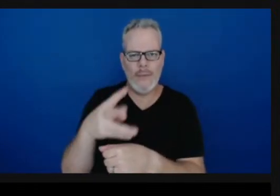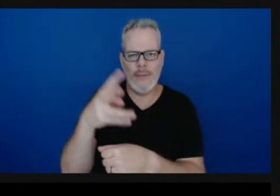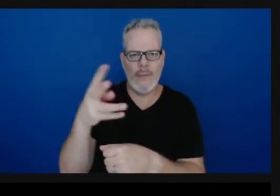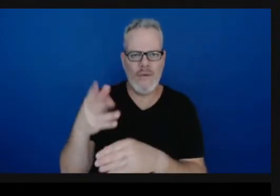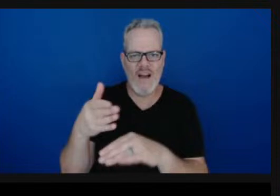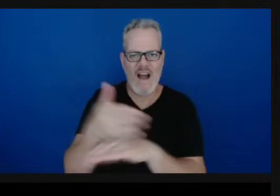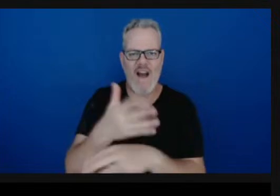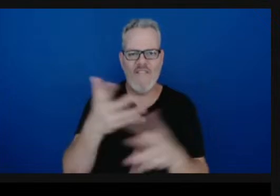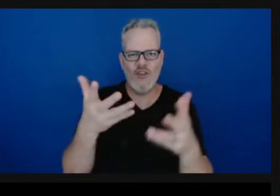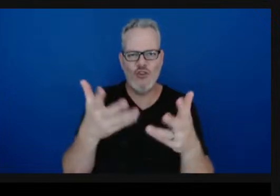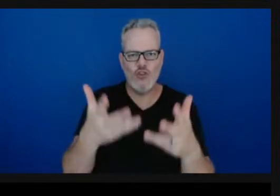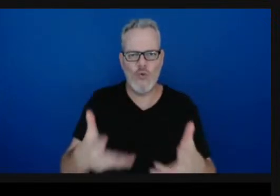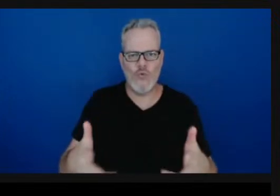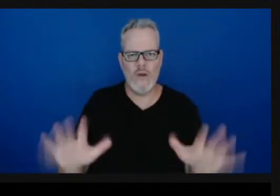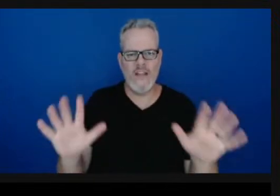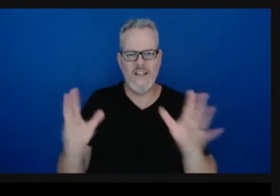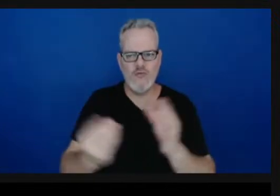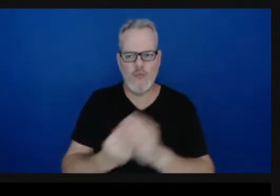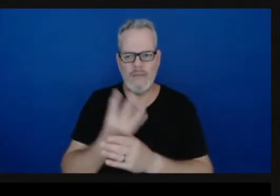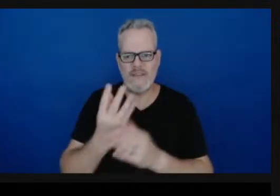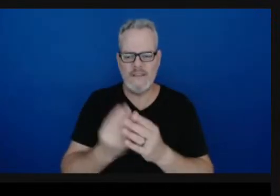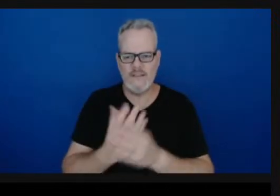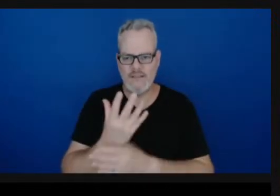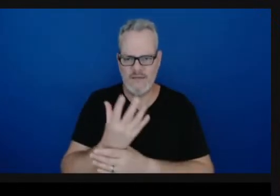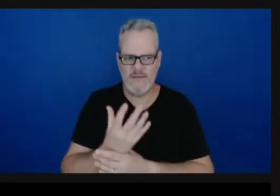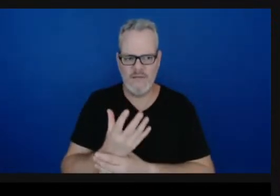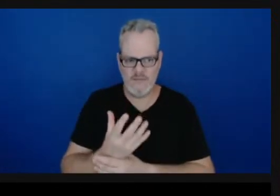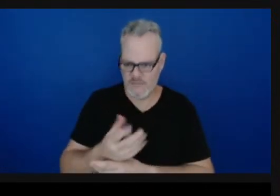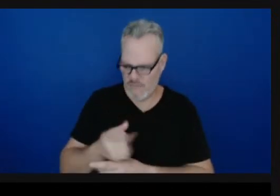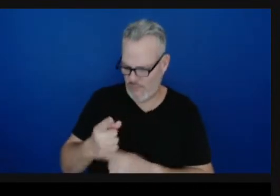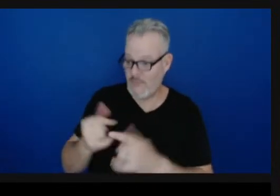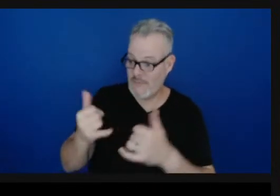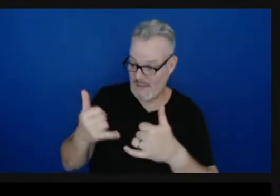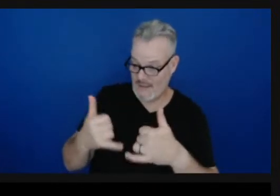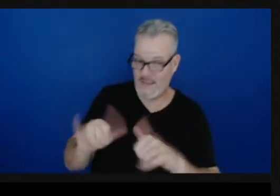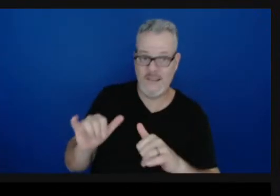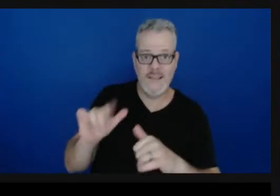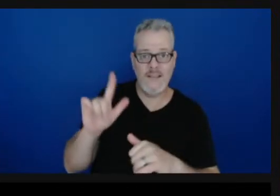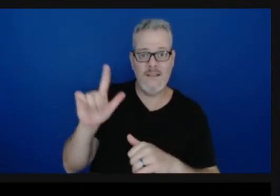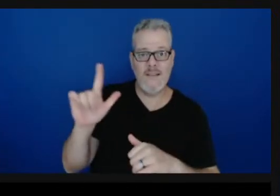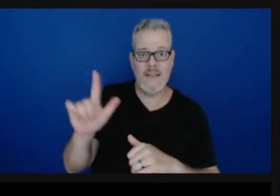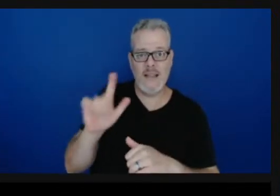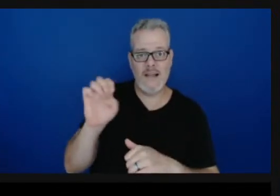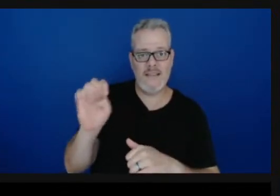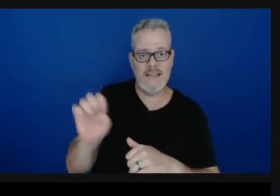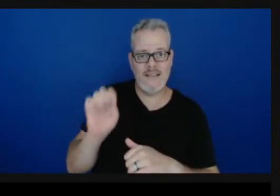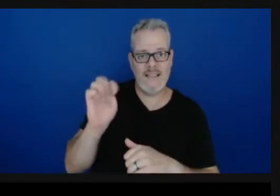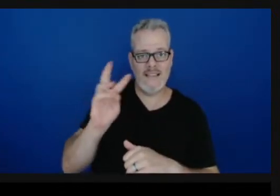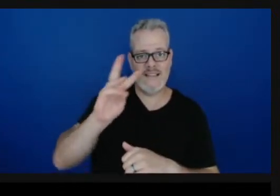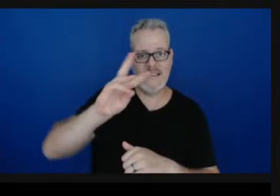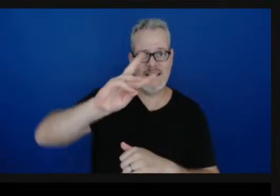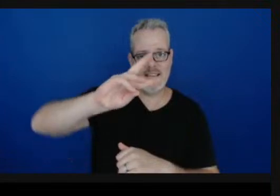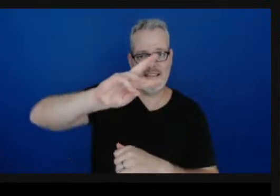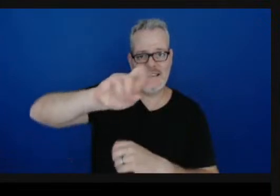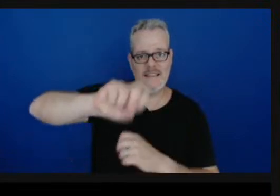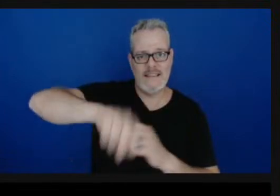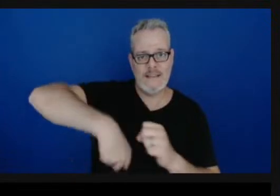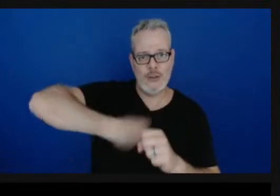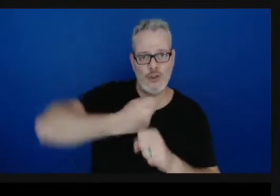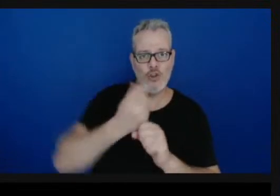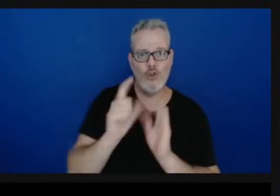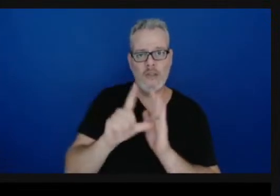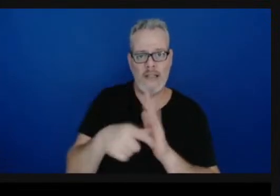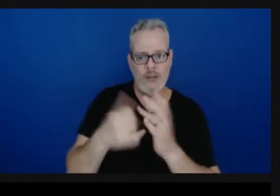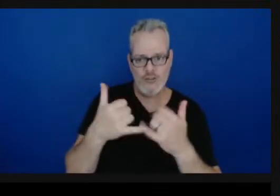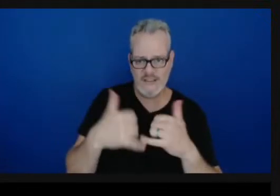in Leilani? How long were those fissures? It's still steaming. Still now, 6 years later? Oh,